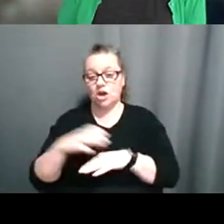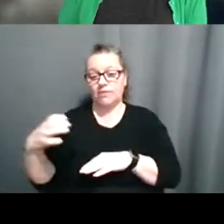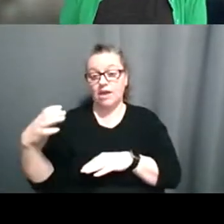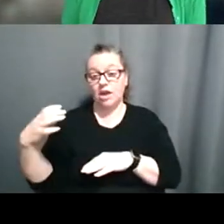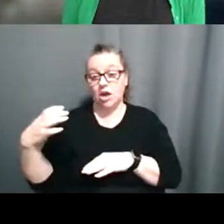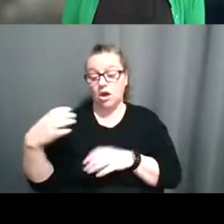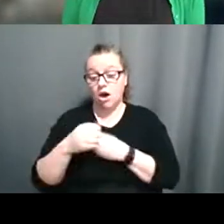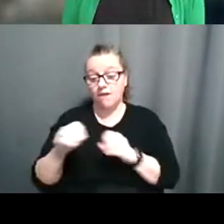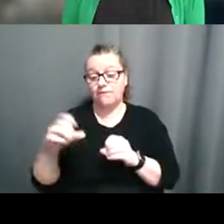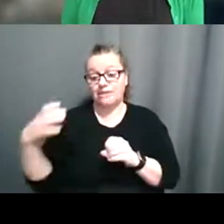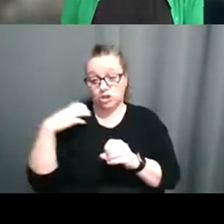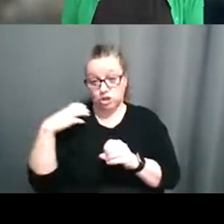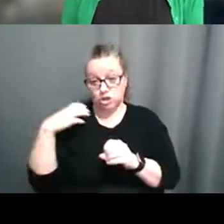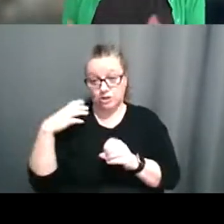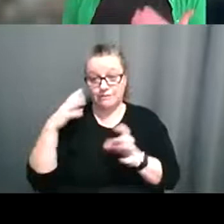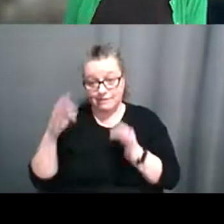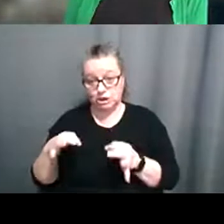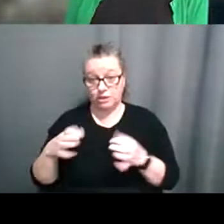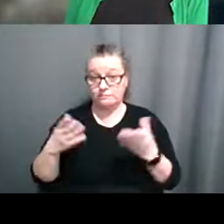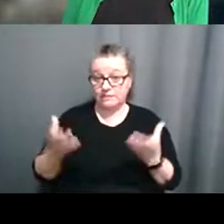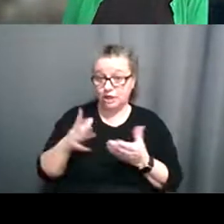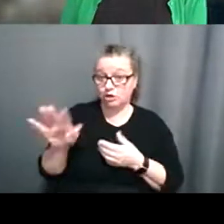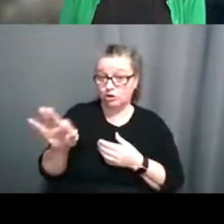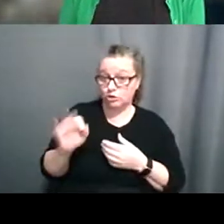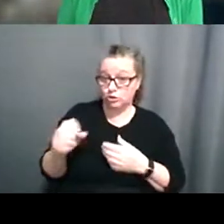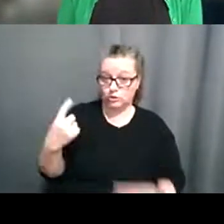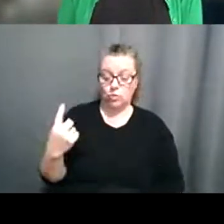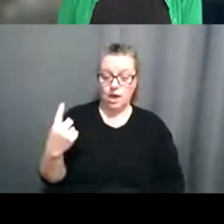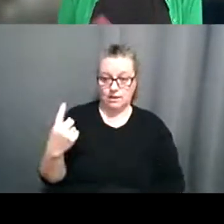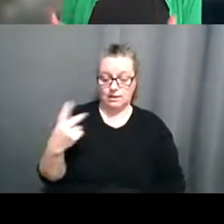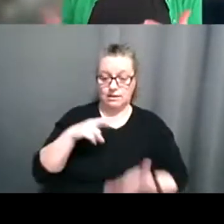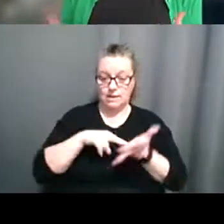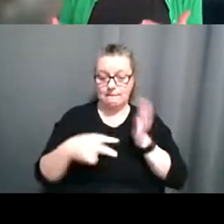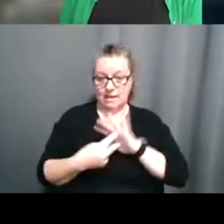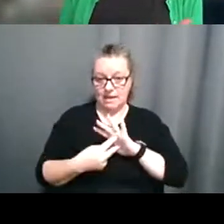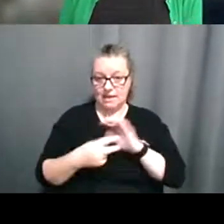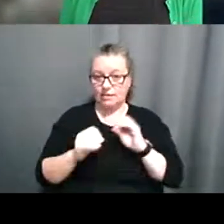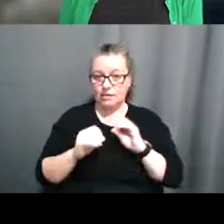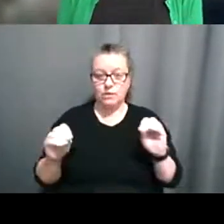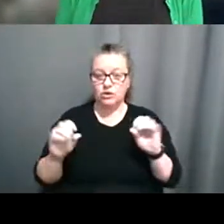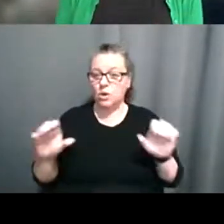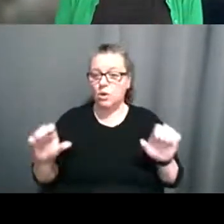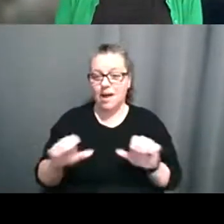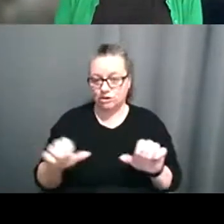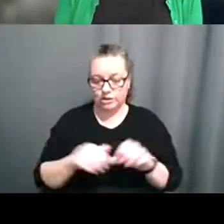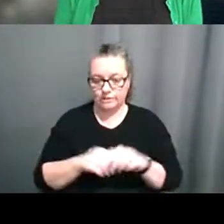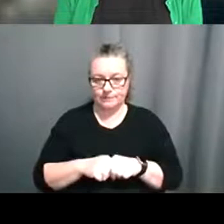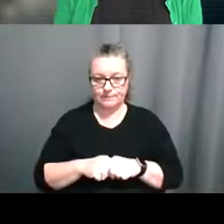decision. Here, it's choose one, meaning there was no action.